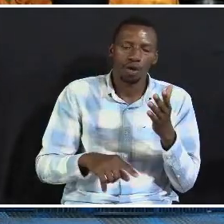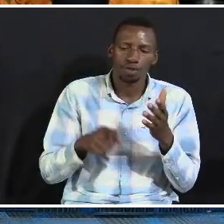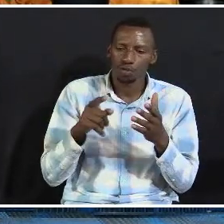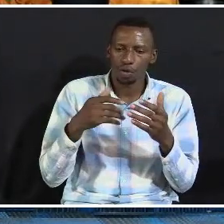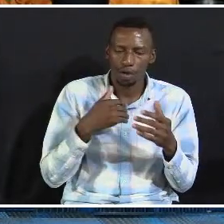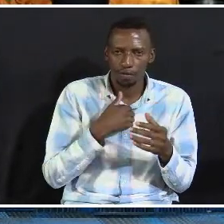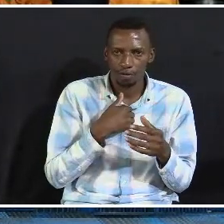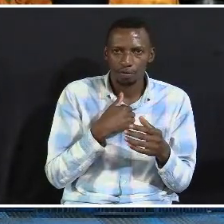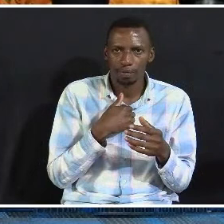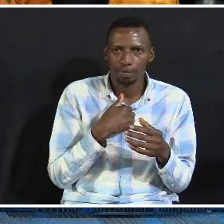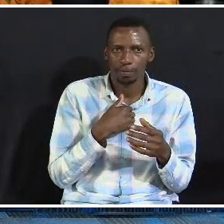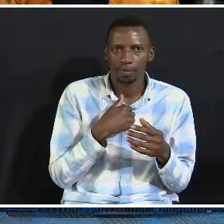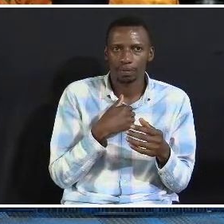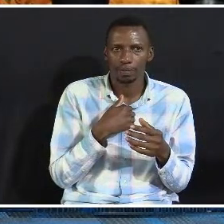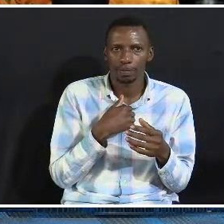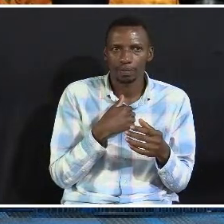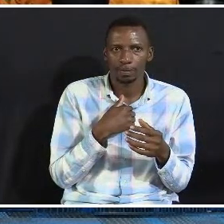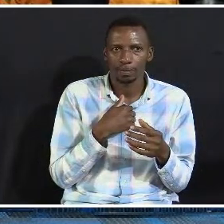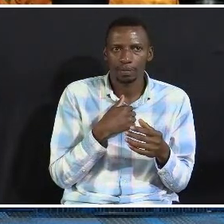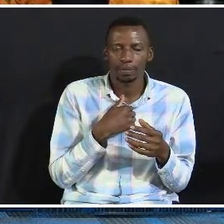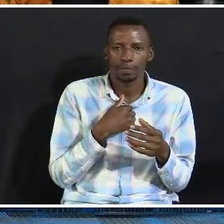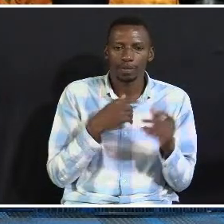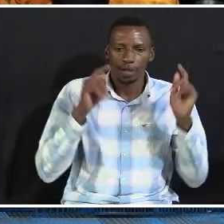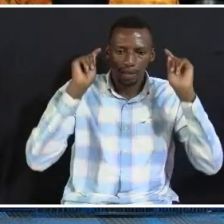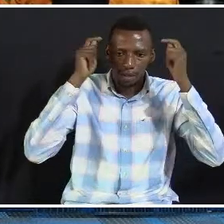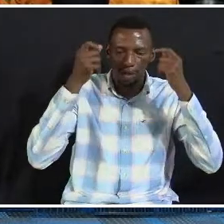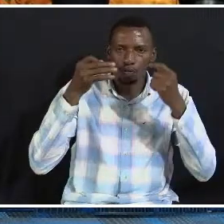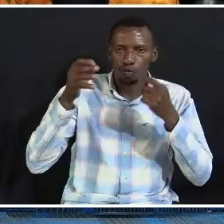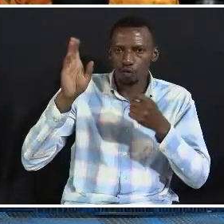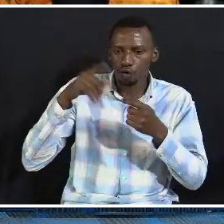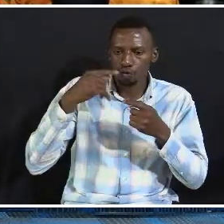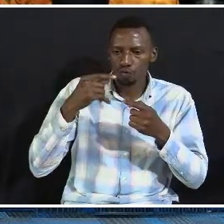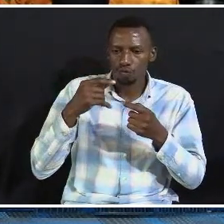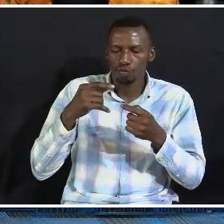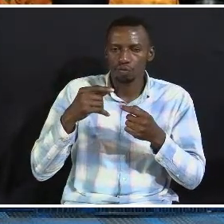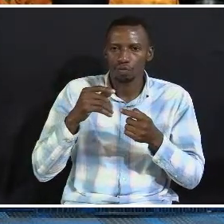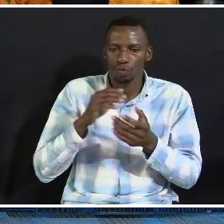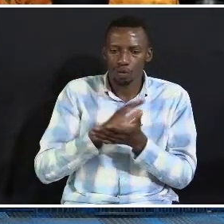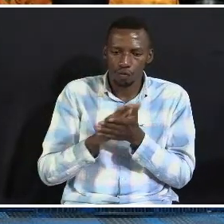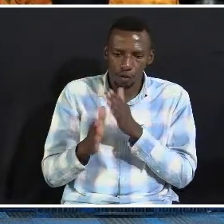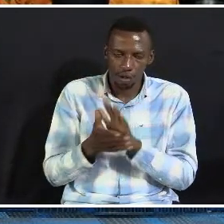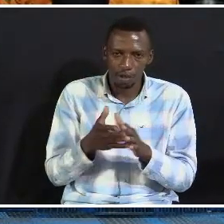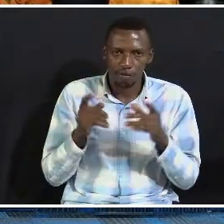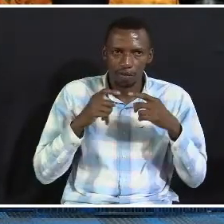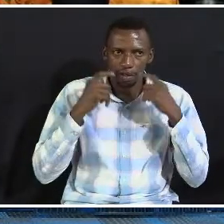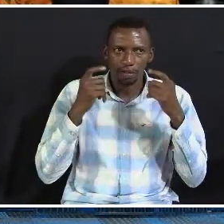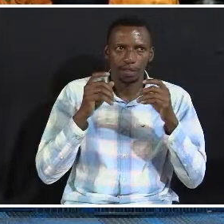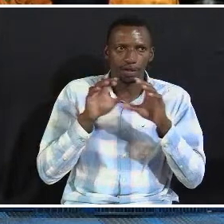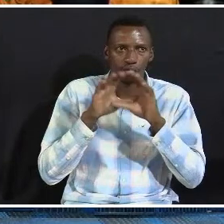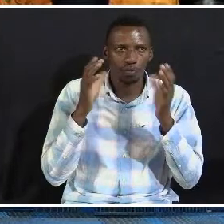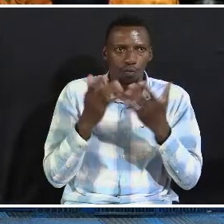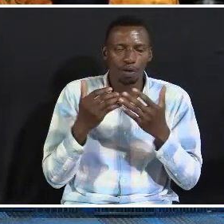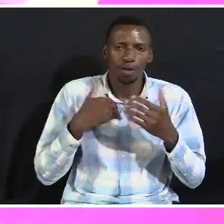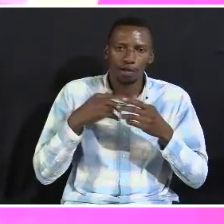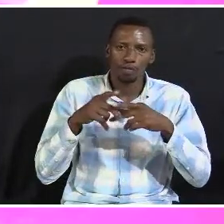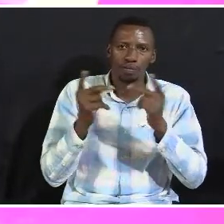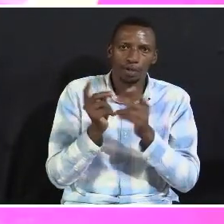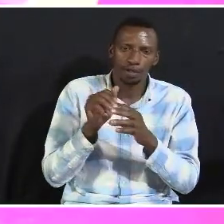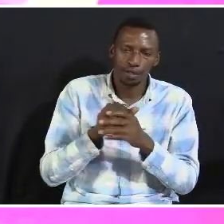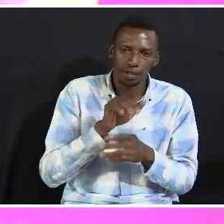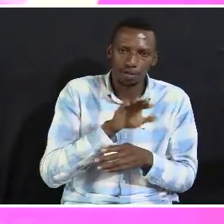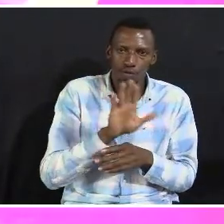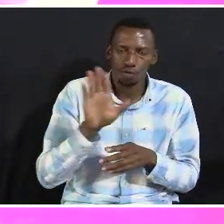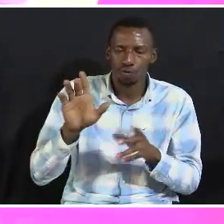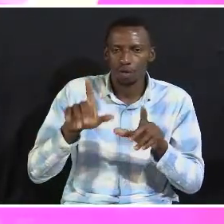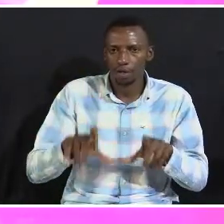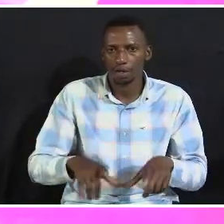have, does the Lamb of God who takes away the sin of the world have a place in your life?